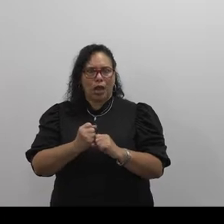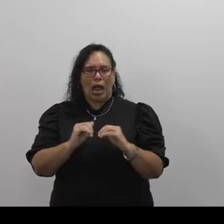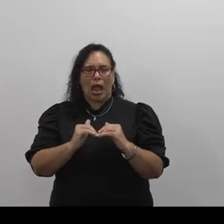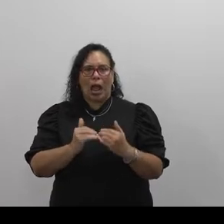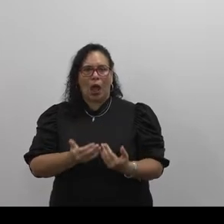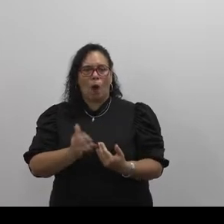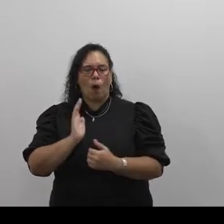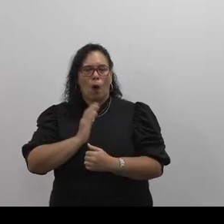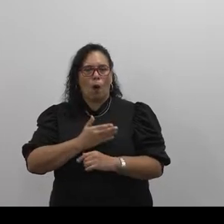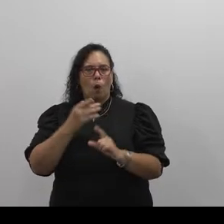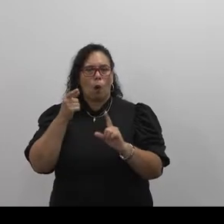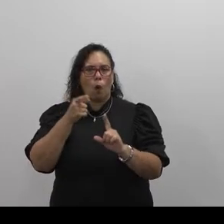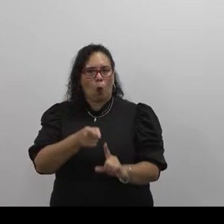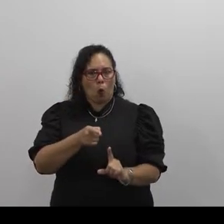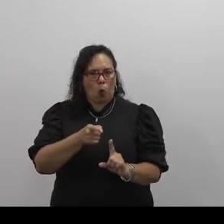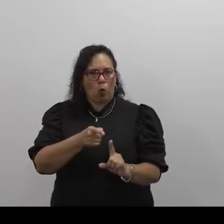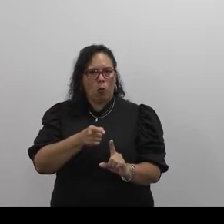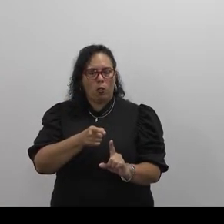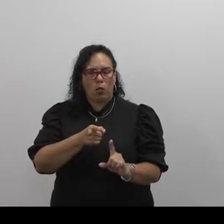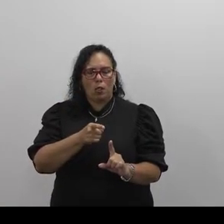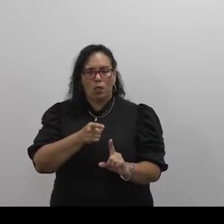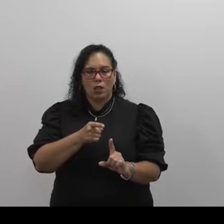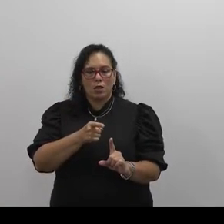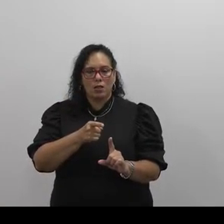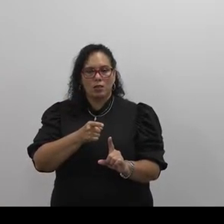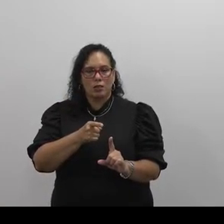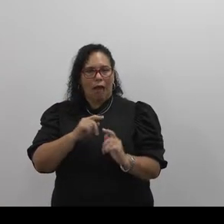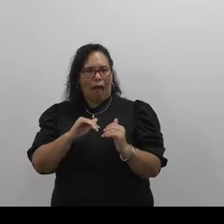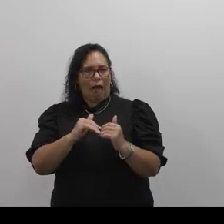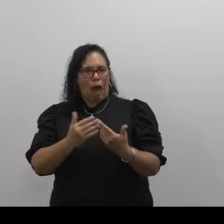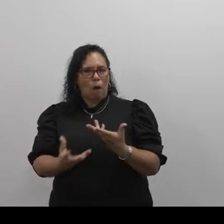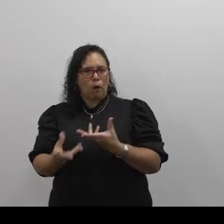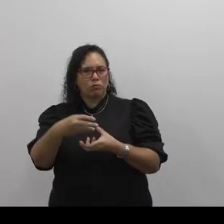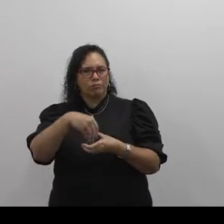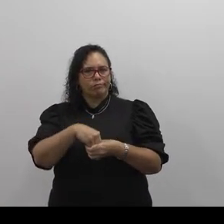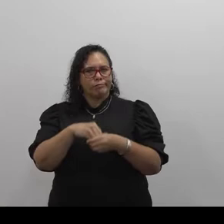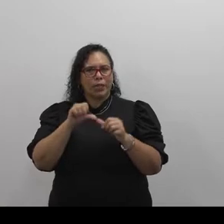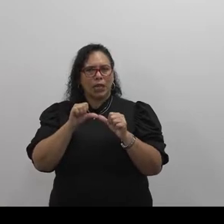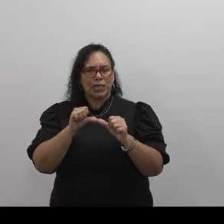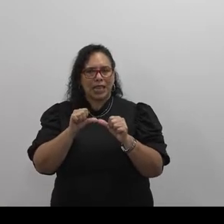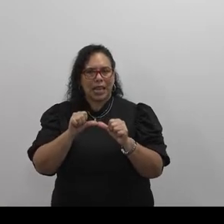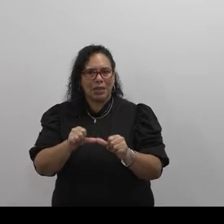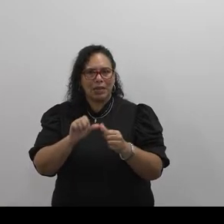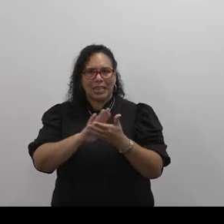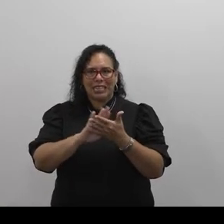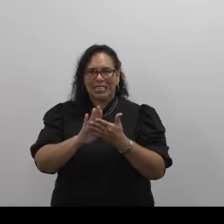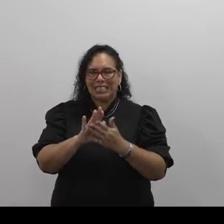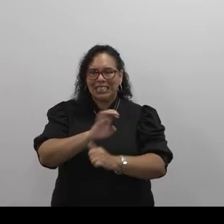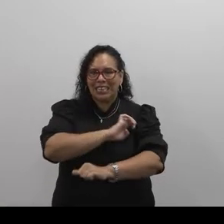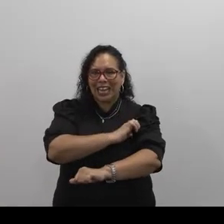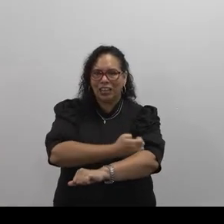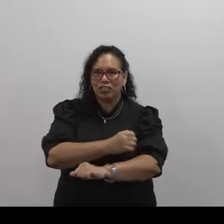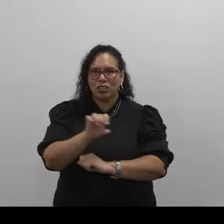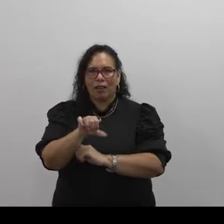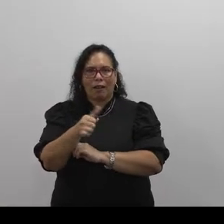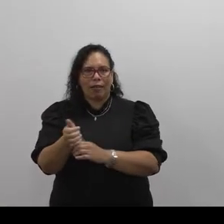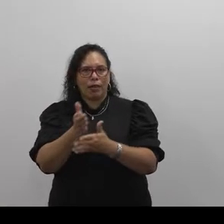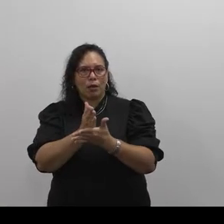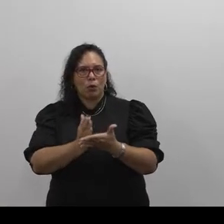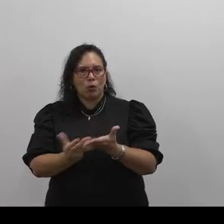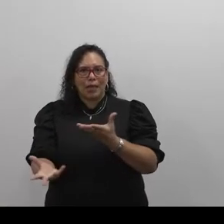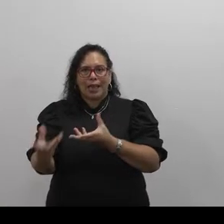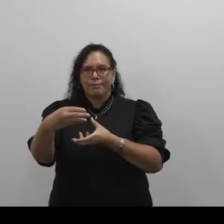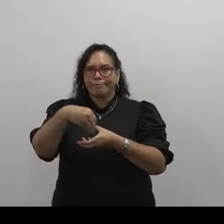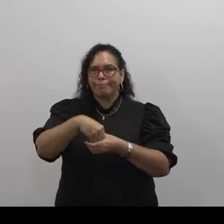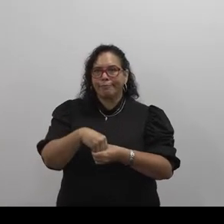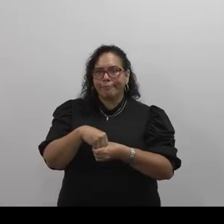our goal and our charge has been, how do we incorporate sustainability, clean energy, and other components and embed them into